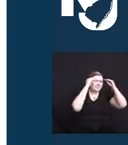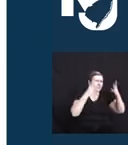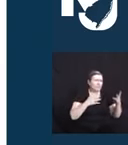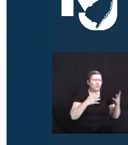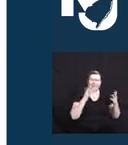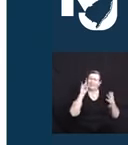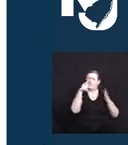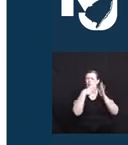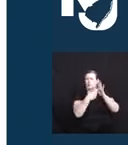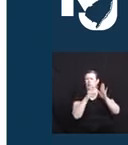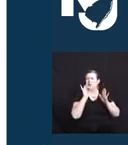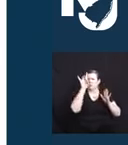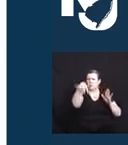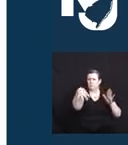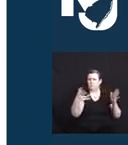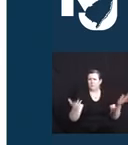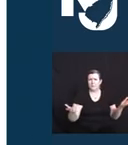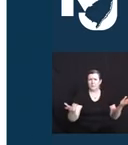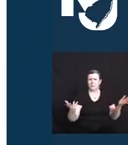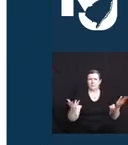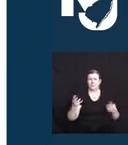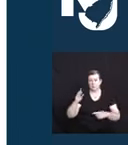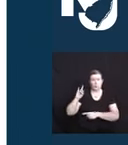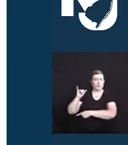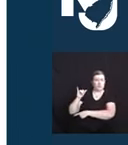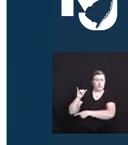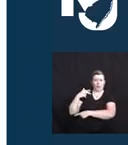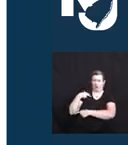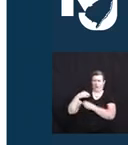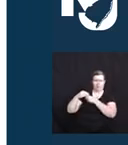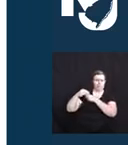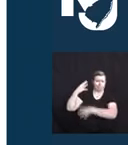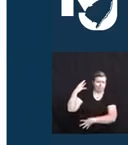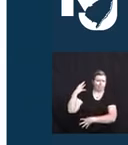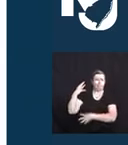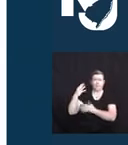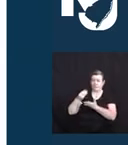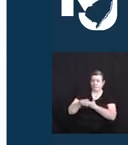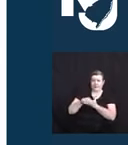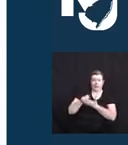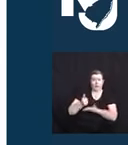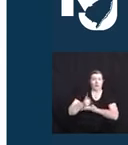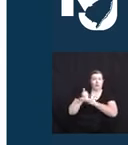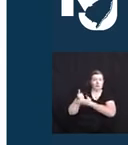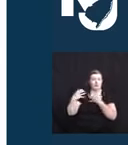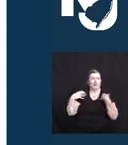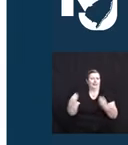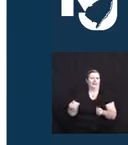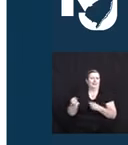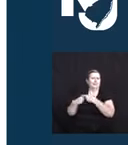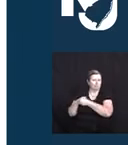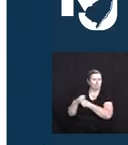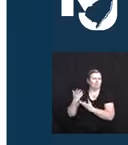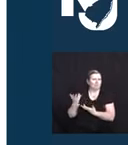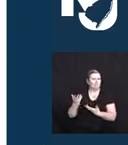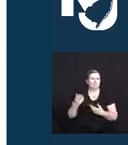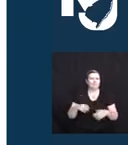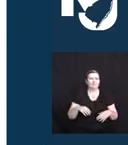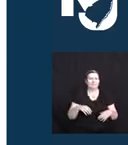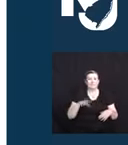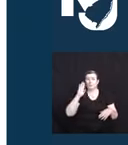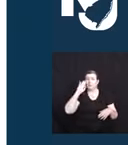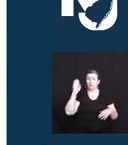give. Judy could give a bunch in the health arena alone. We know that we were undercounted in